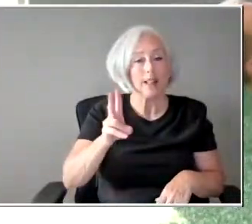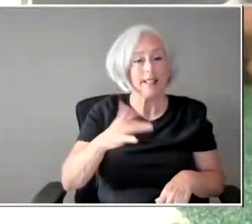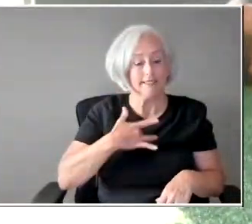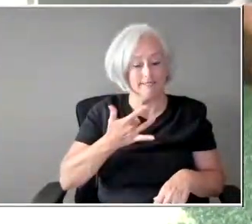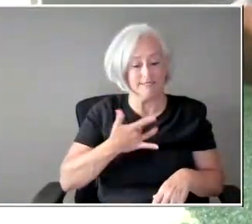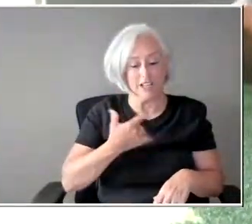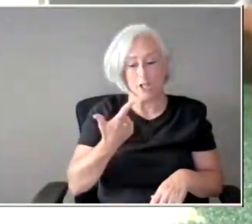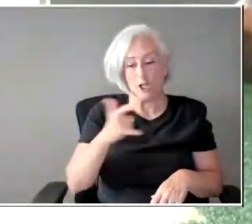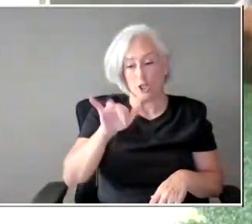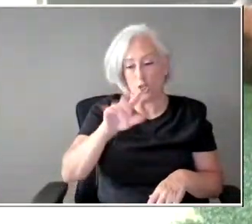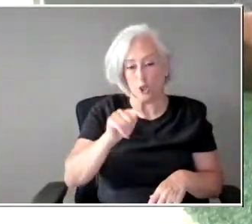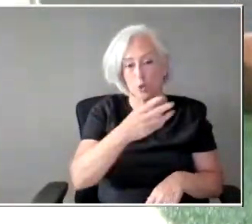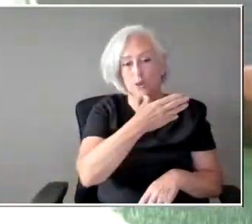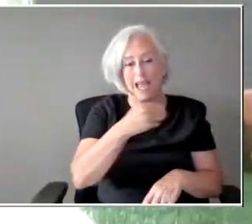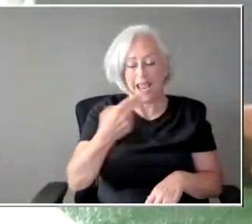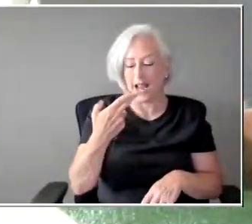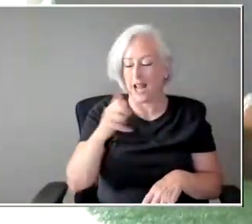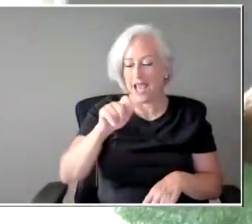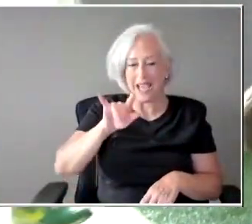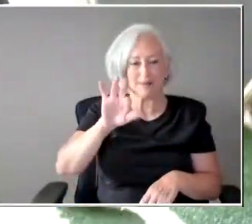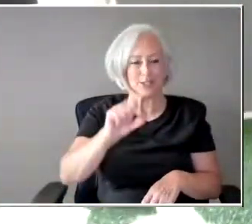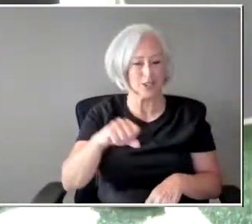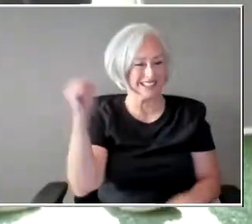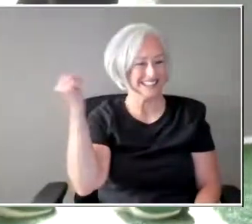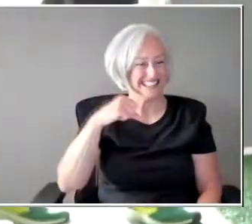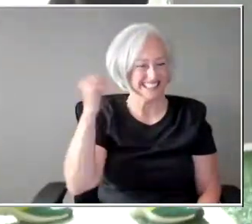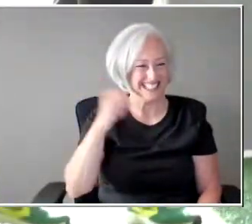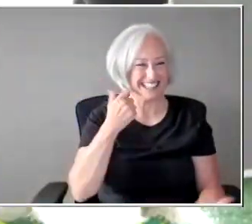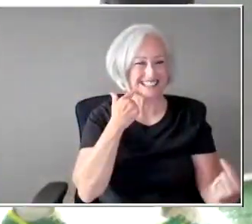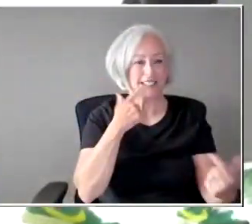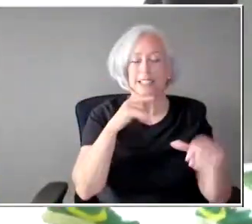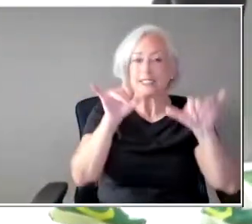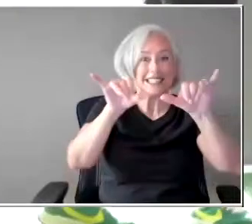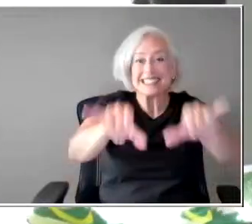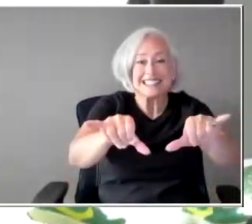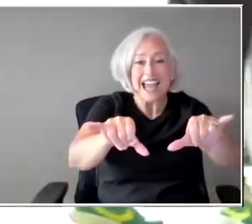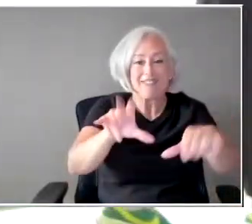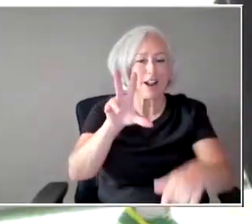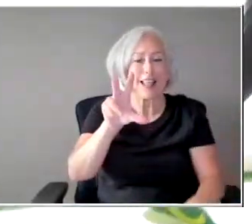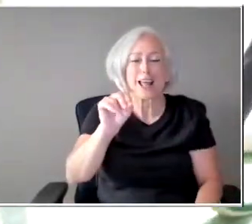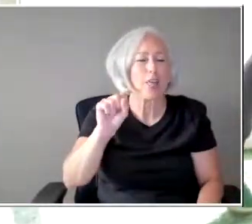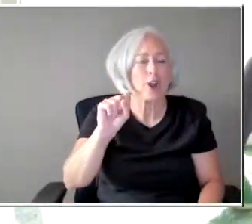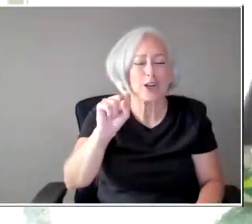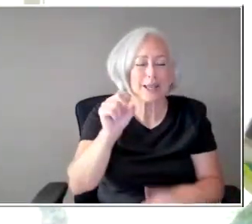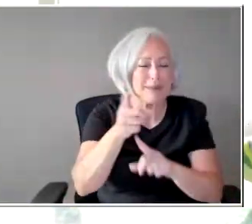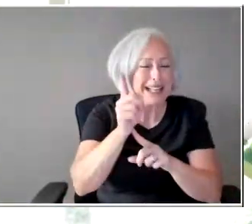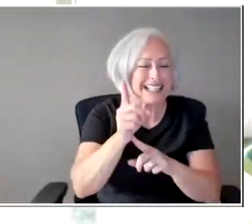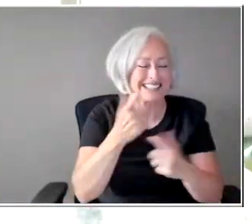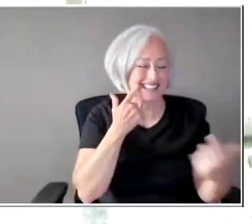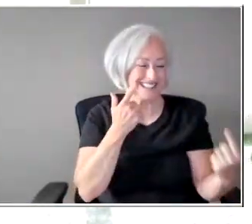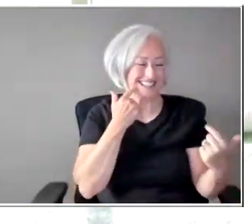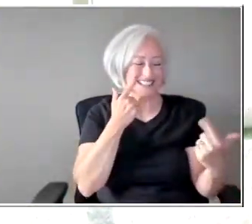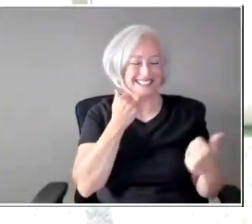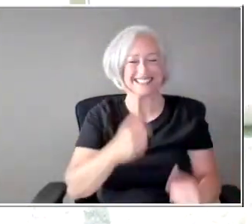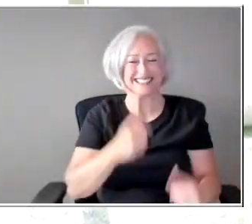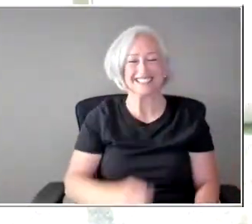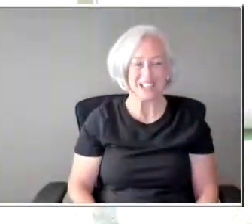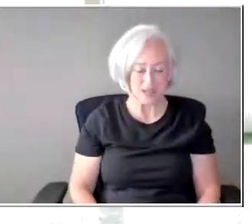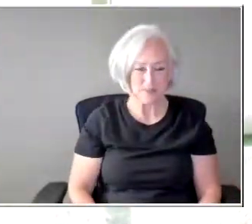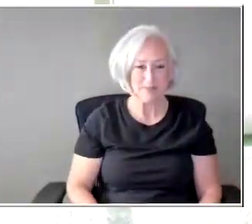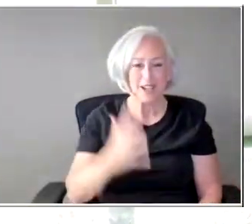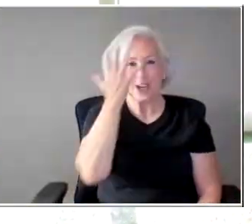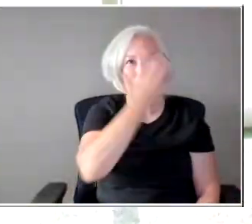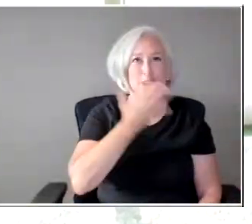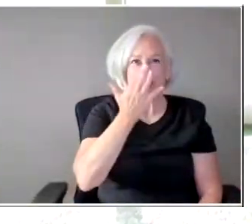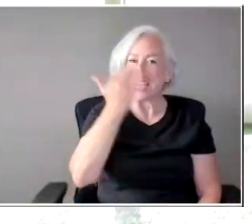correct? Yes, correct. Absolutely. Good. Okay, now just stay there for Now like you're 30 giving minutes. all the tells. Exactly. Your face is always going to tell.